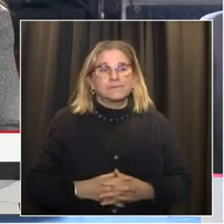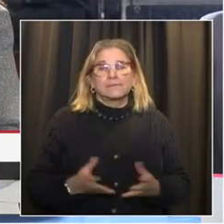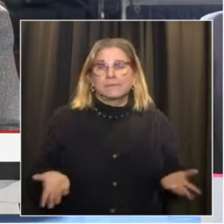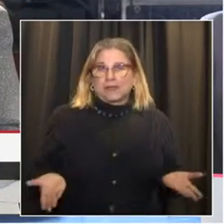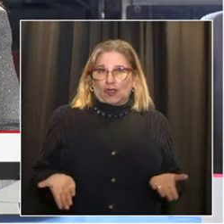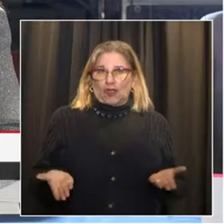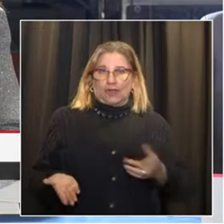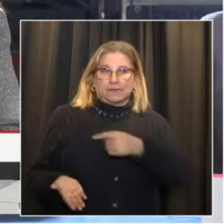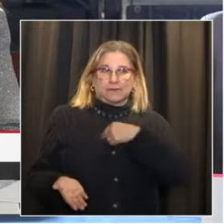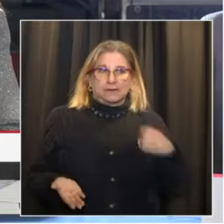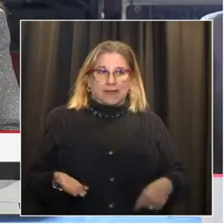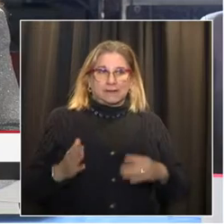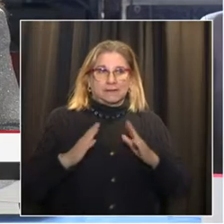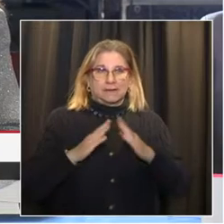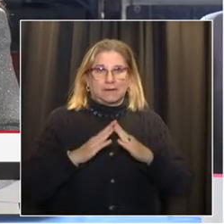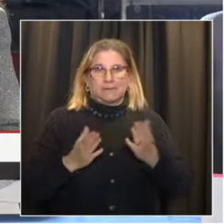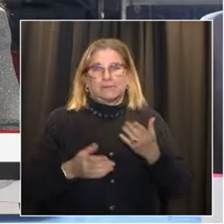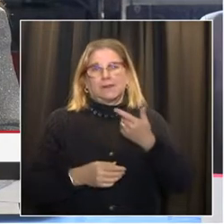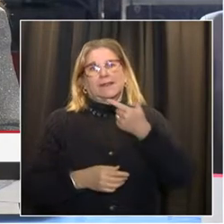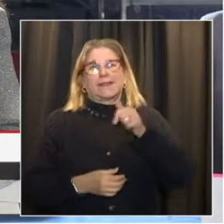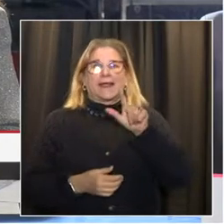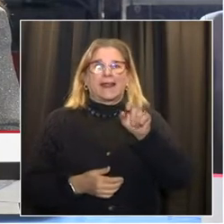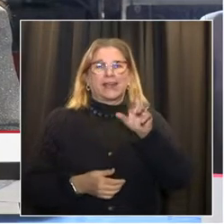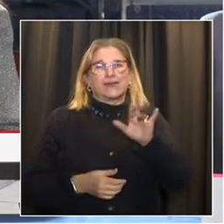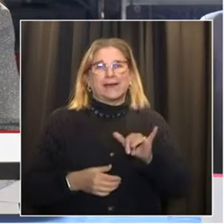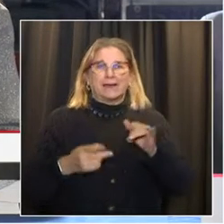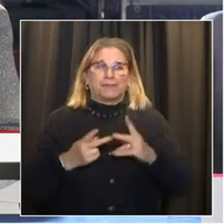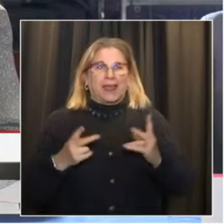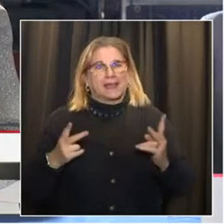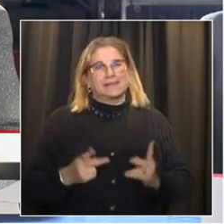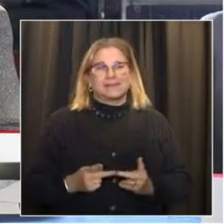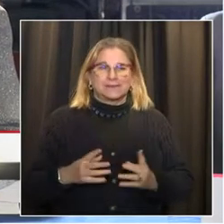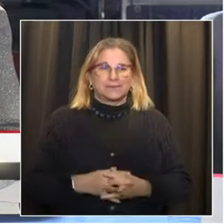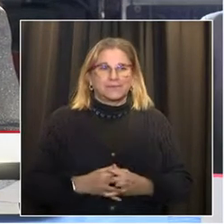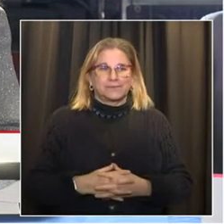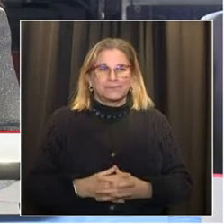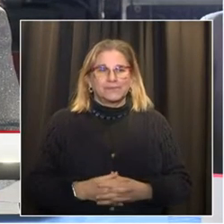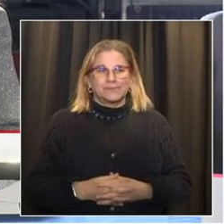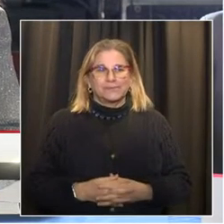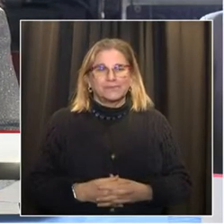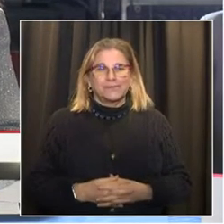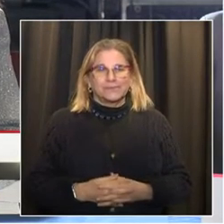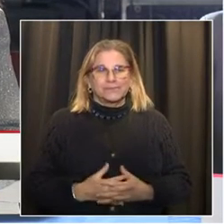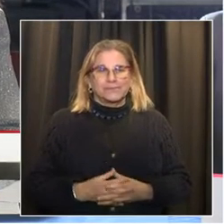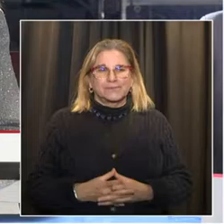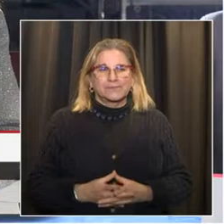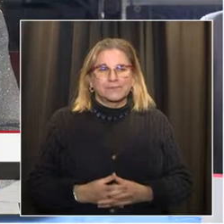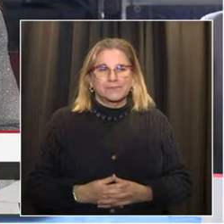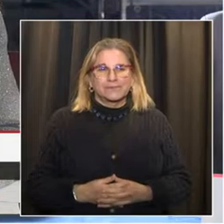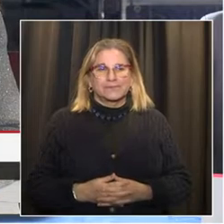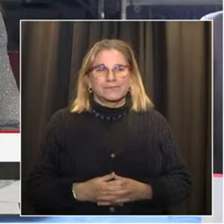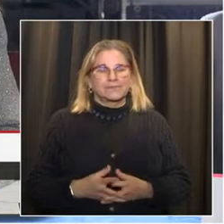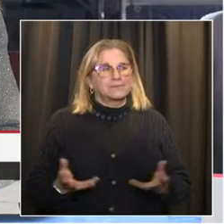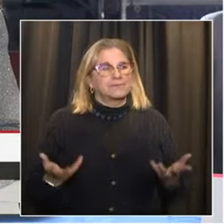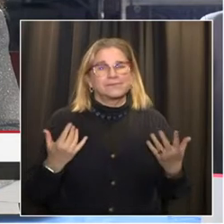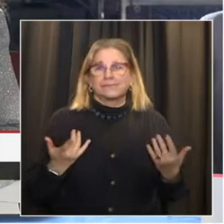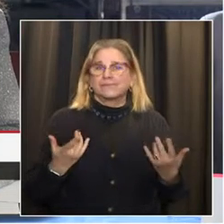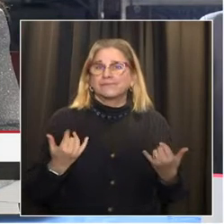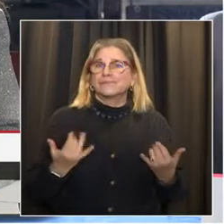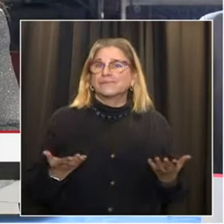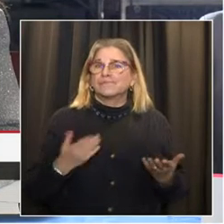on interventions that are needed around drug use and activity that we see go on around this